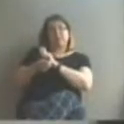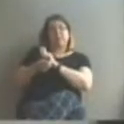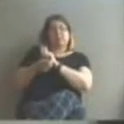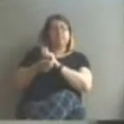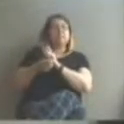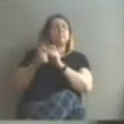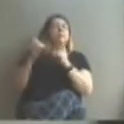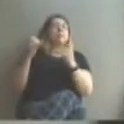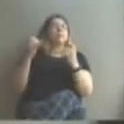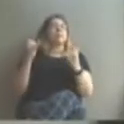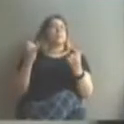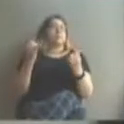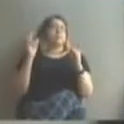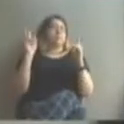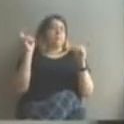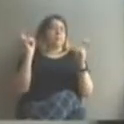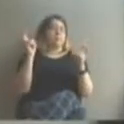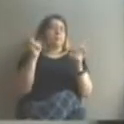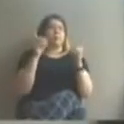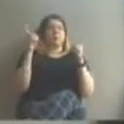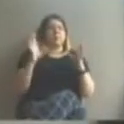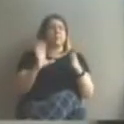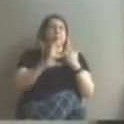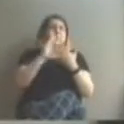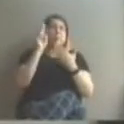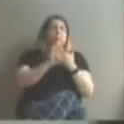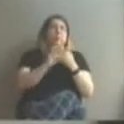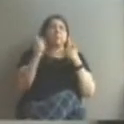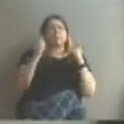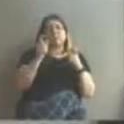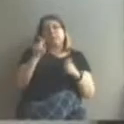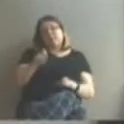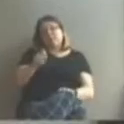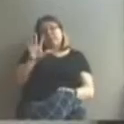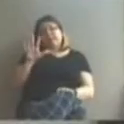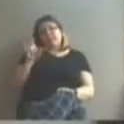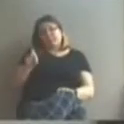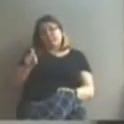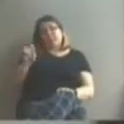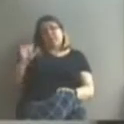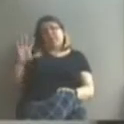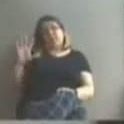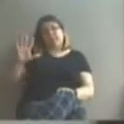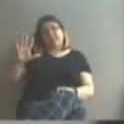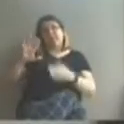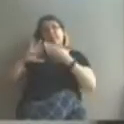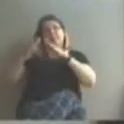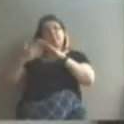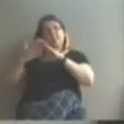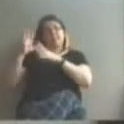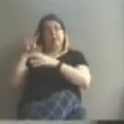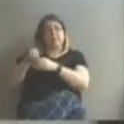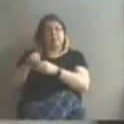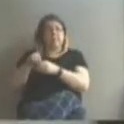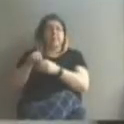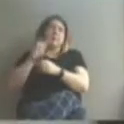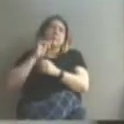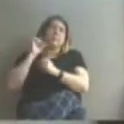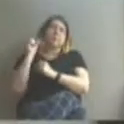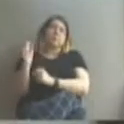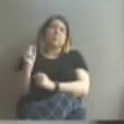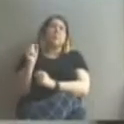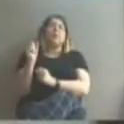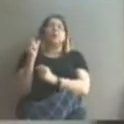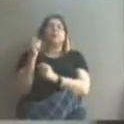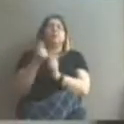the existing title as of today is Director of Curriculum Management, Point 5 and Point 5 Community Engagement. The very strong recommendation